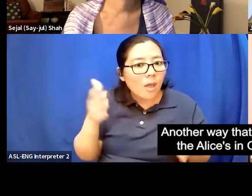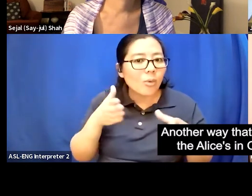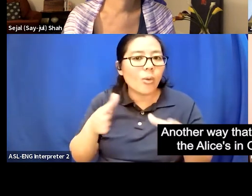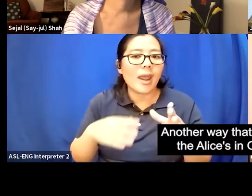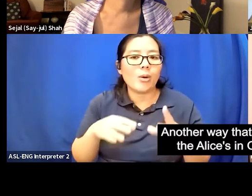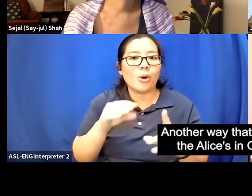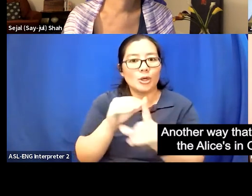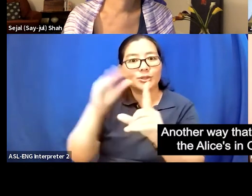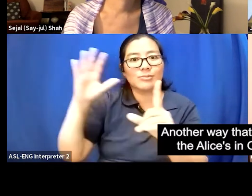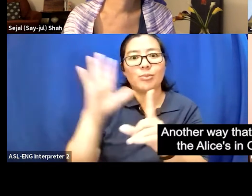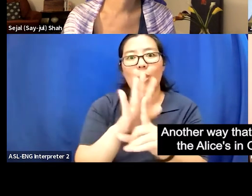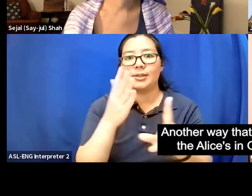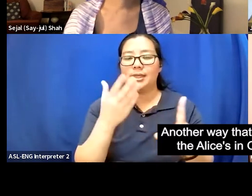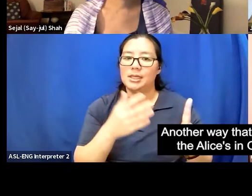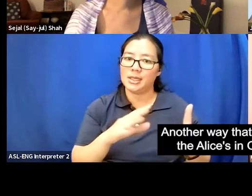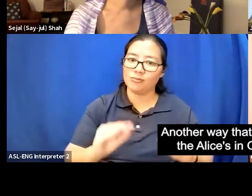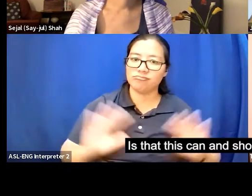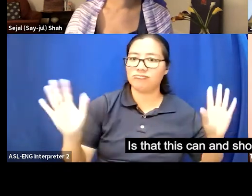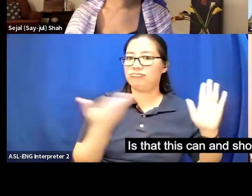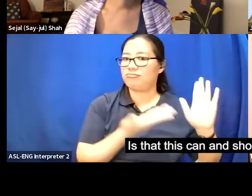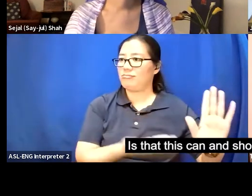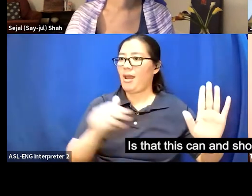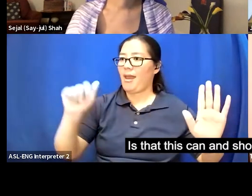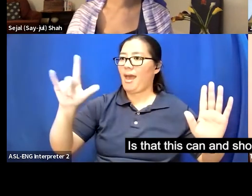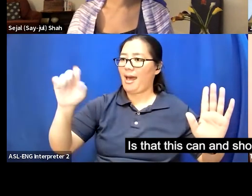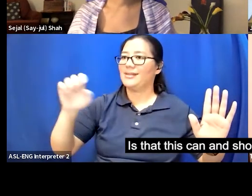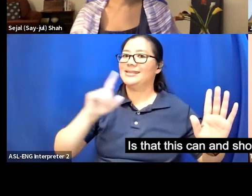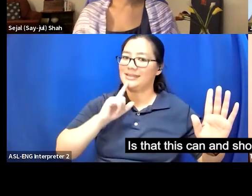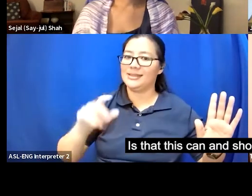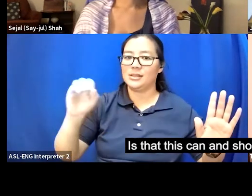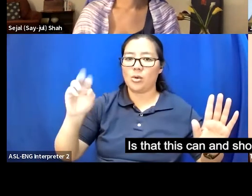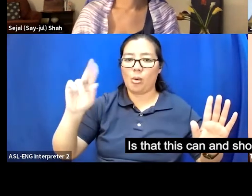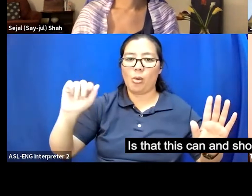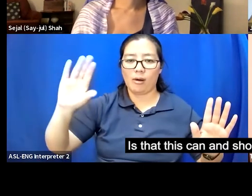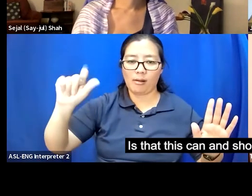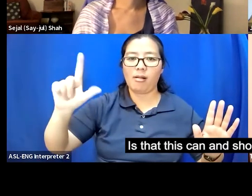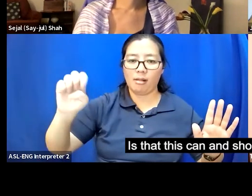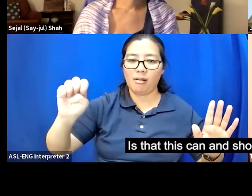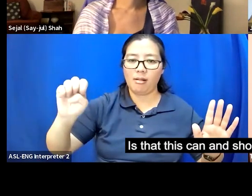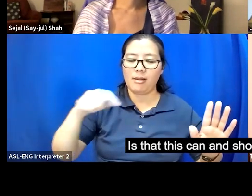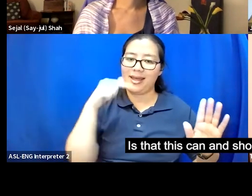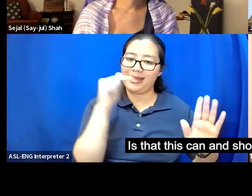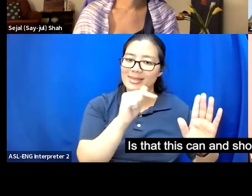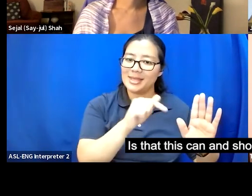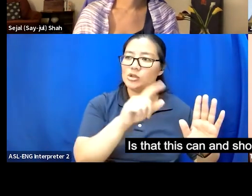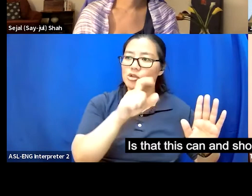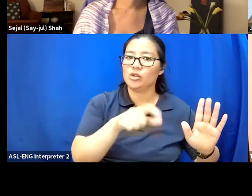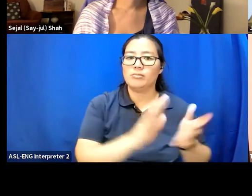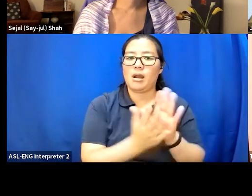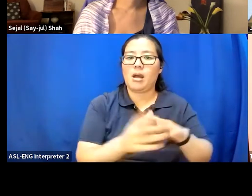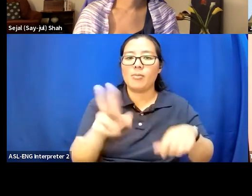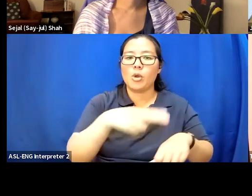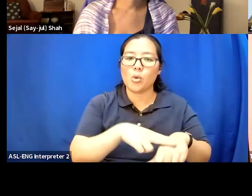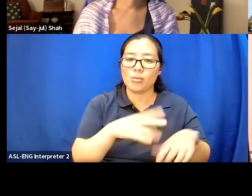that Alice is an oracle, right? Is that this can and should become the norm.